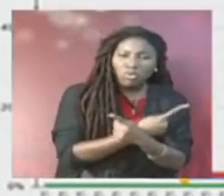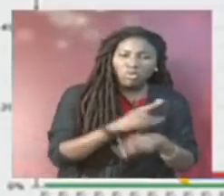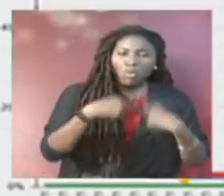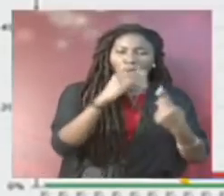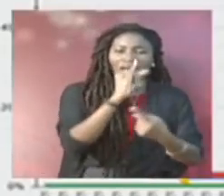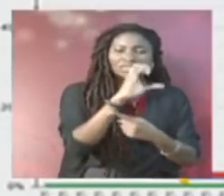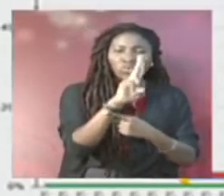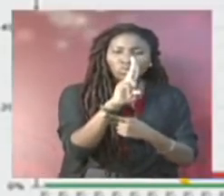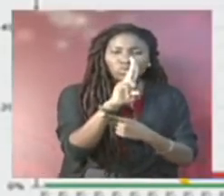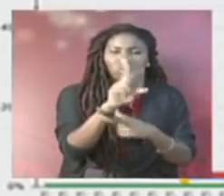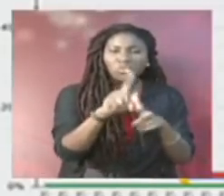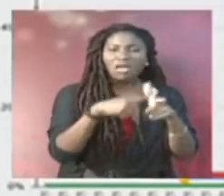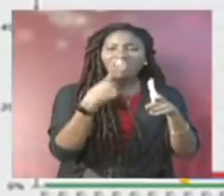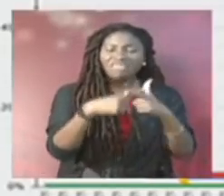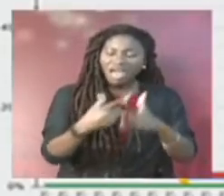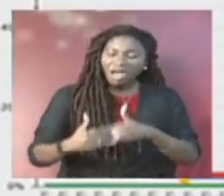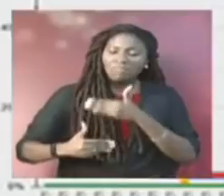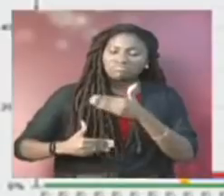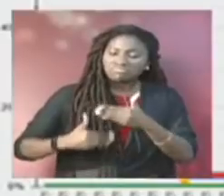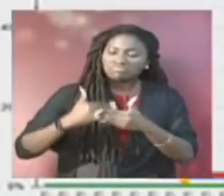But what is very